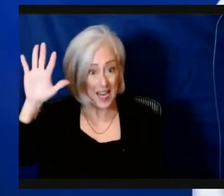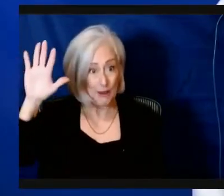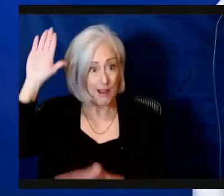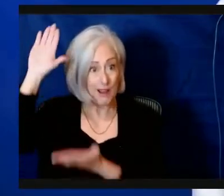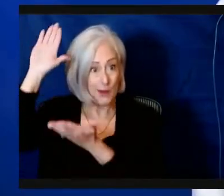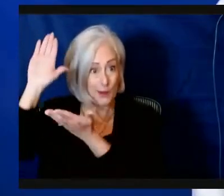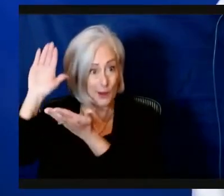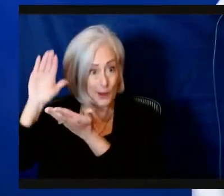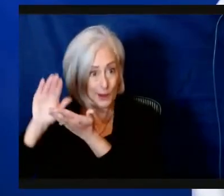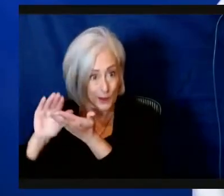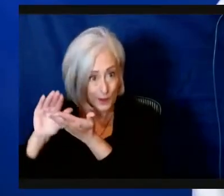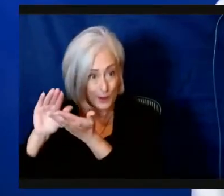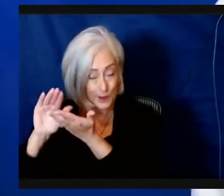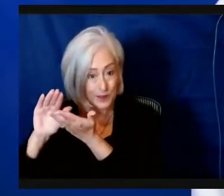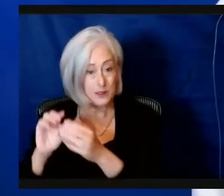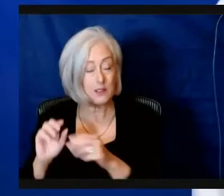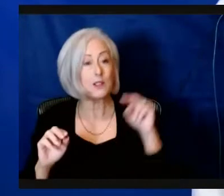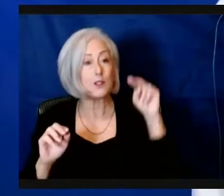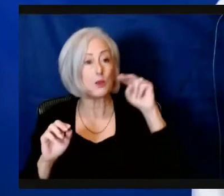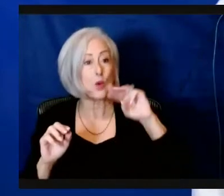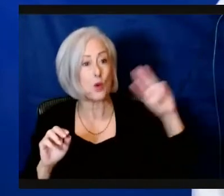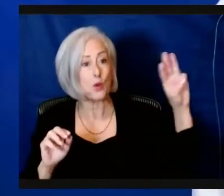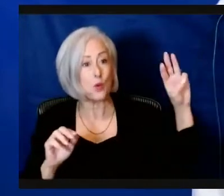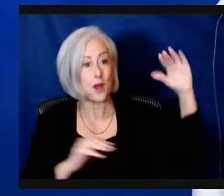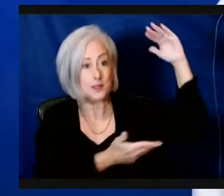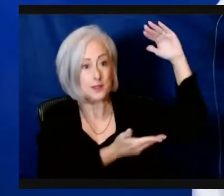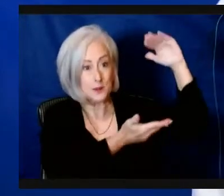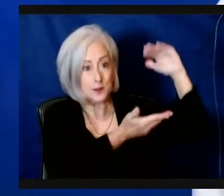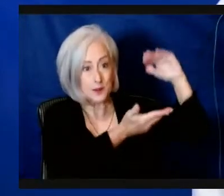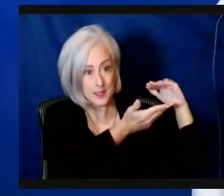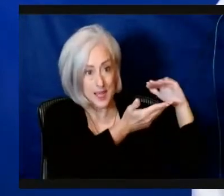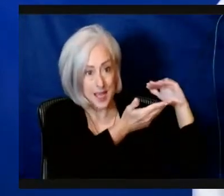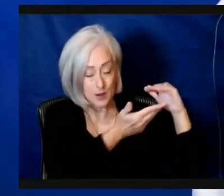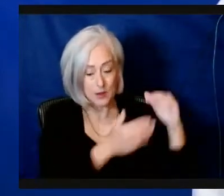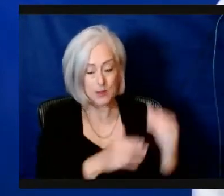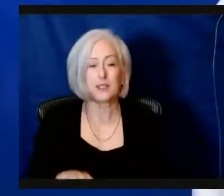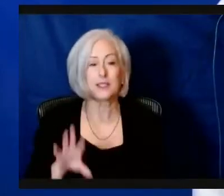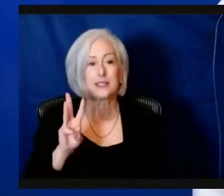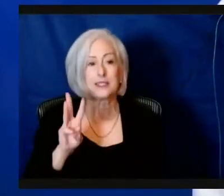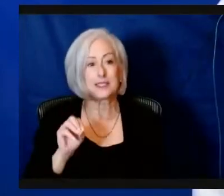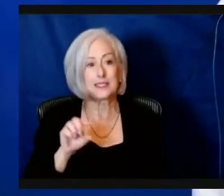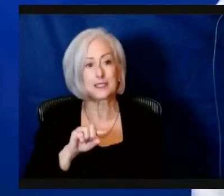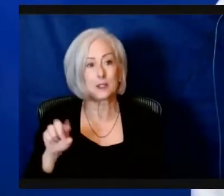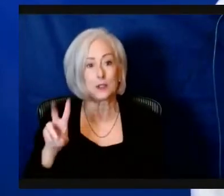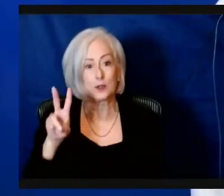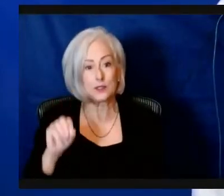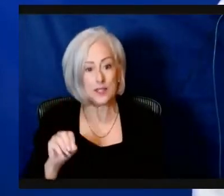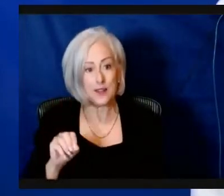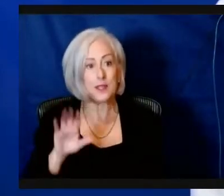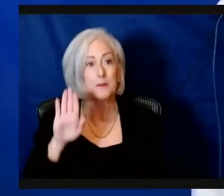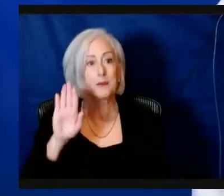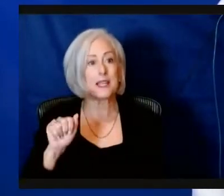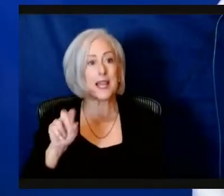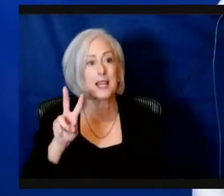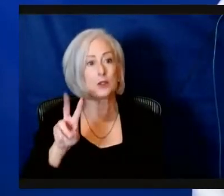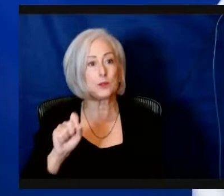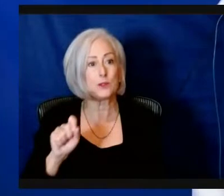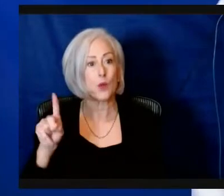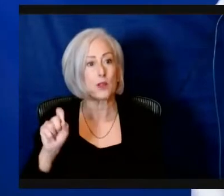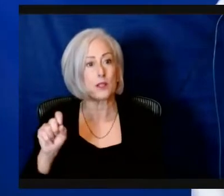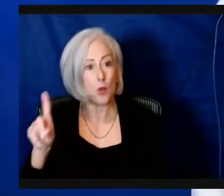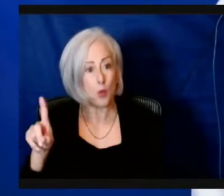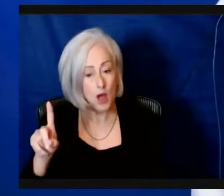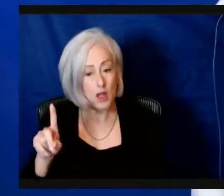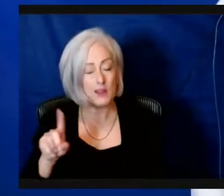out. We're about 60 to 70% of the cases are the BA2.1, 2.1. There's some other BA2 numbers out